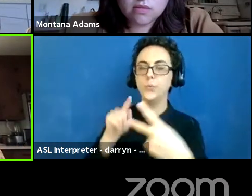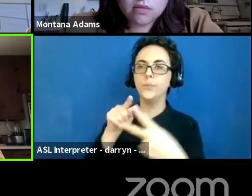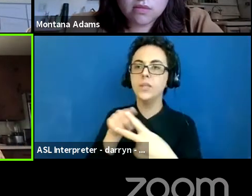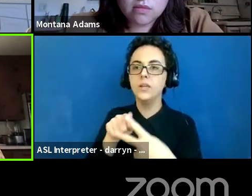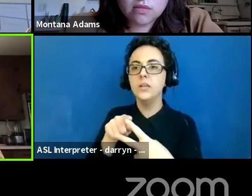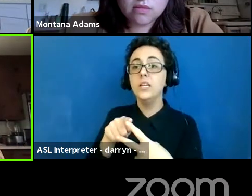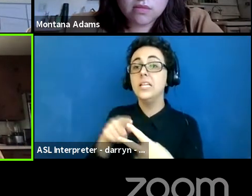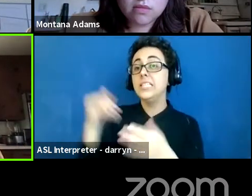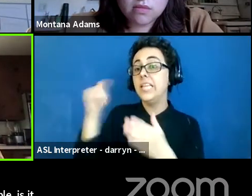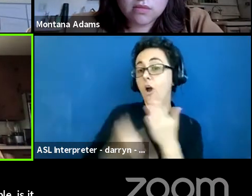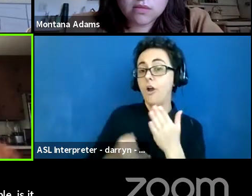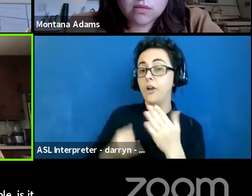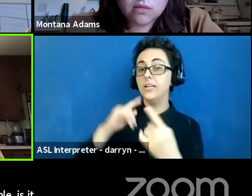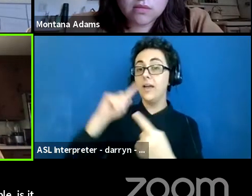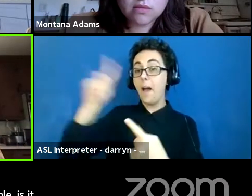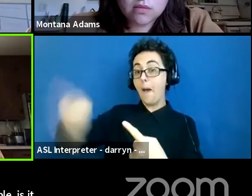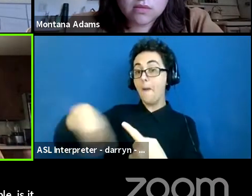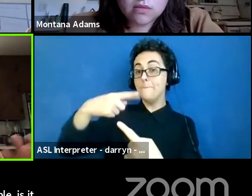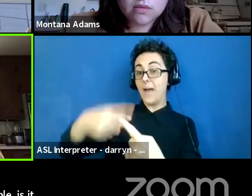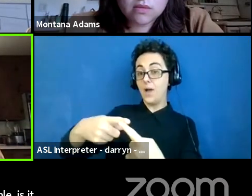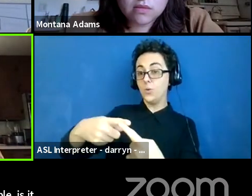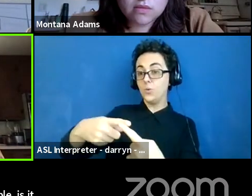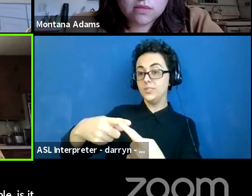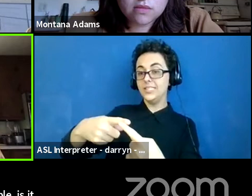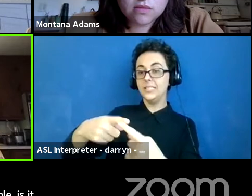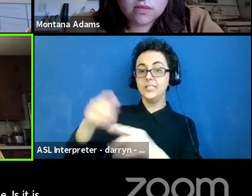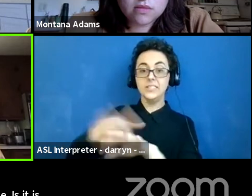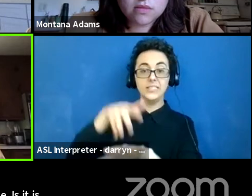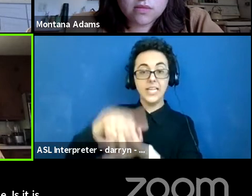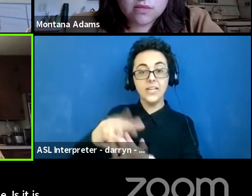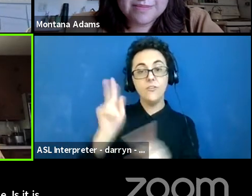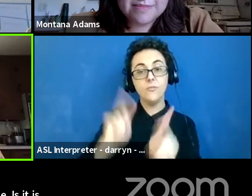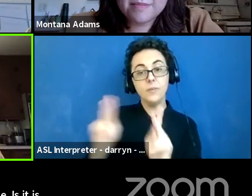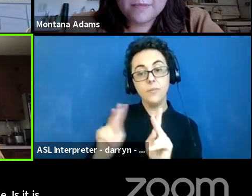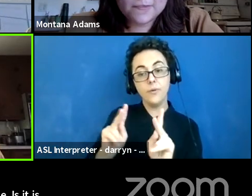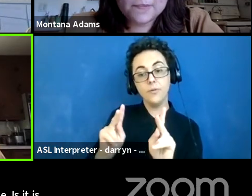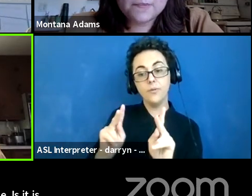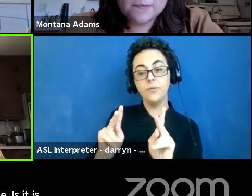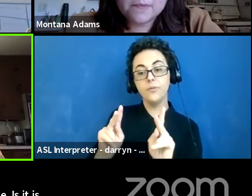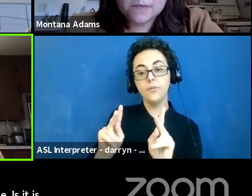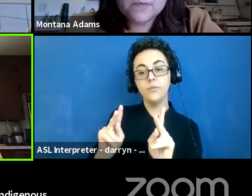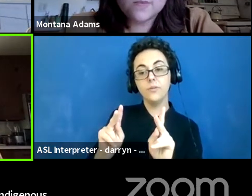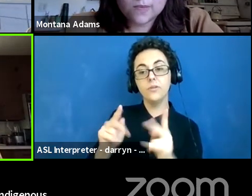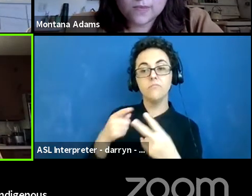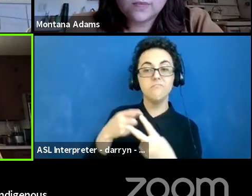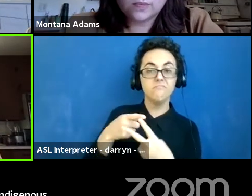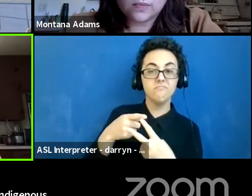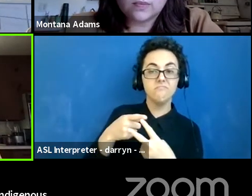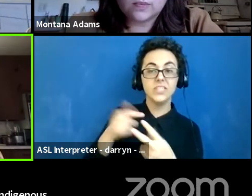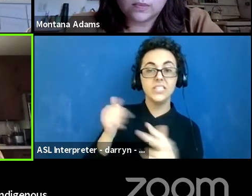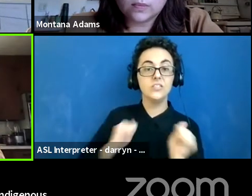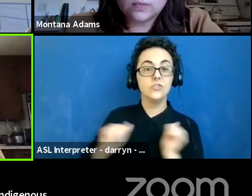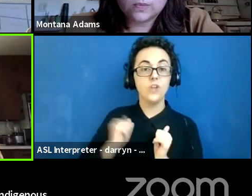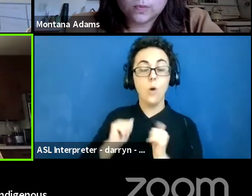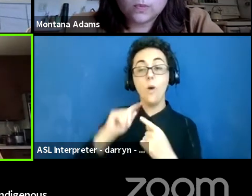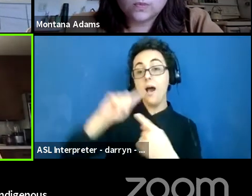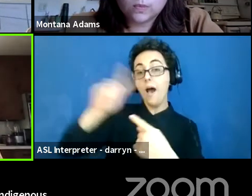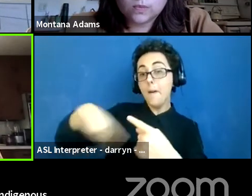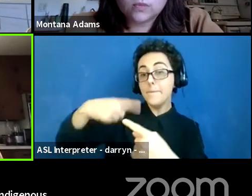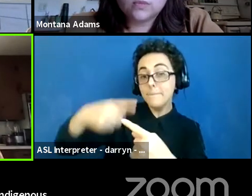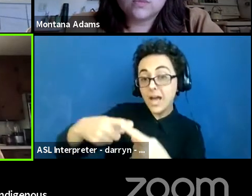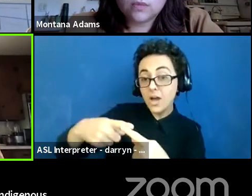people? Is it productions about Native cultures and indigenous stories? Or does it come